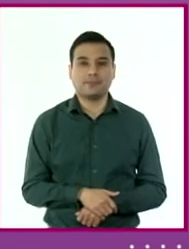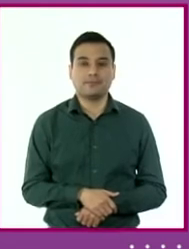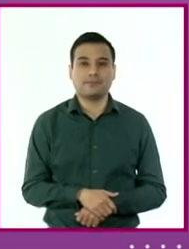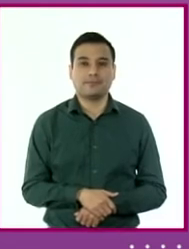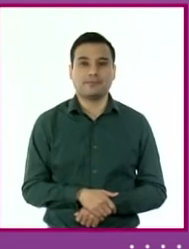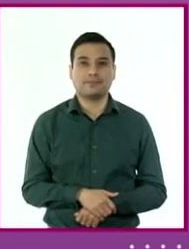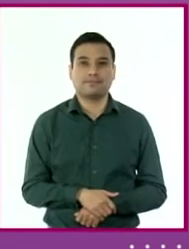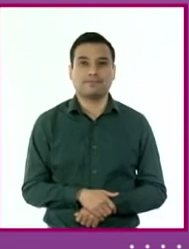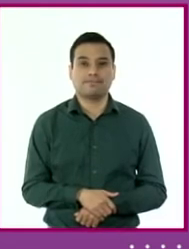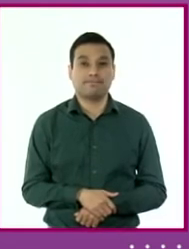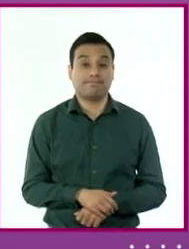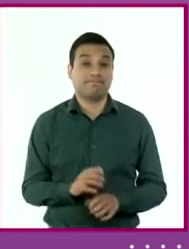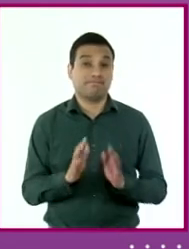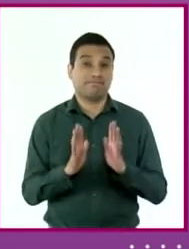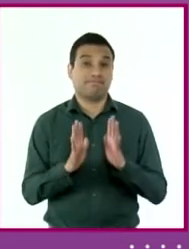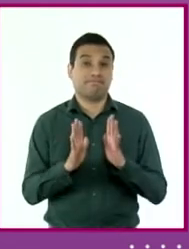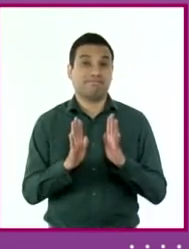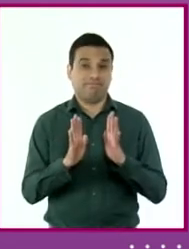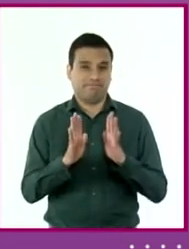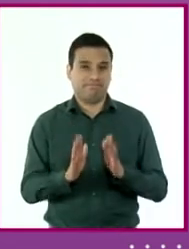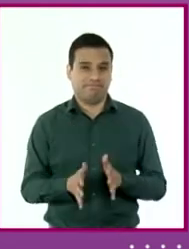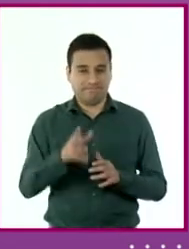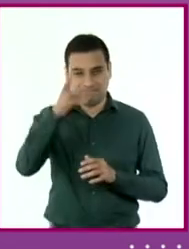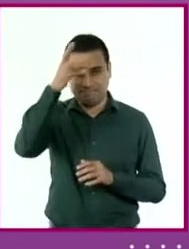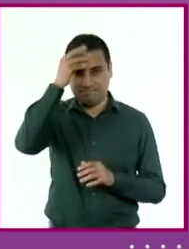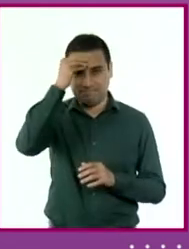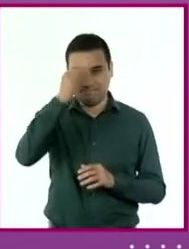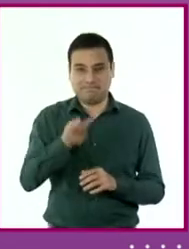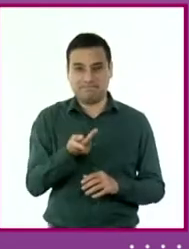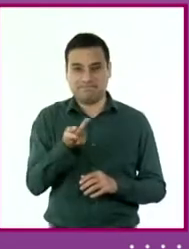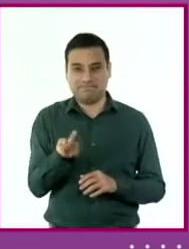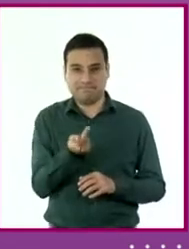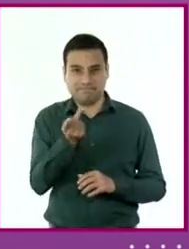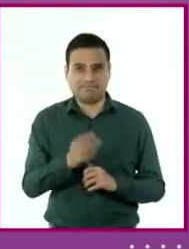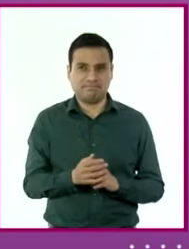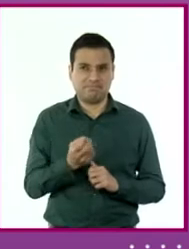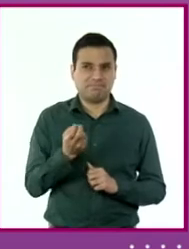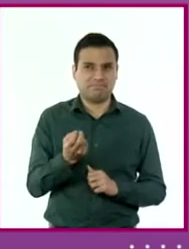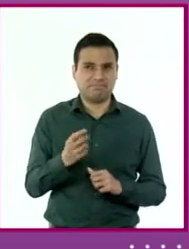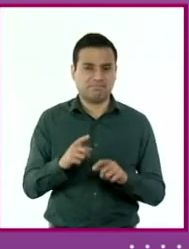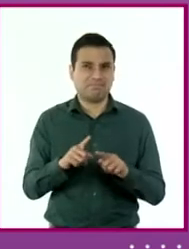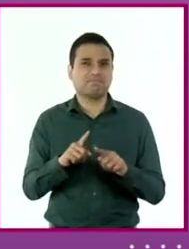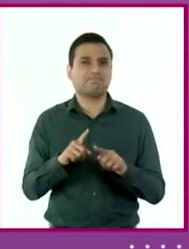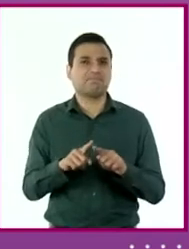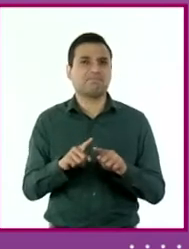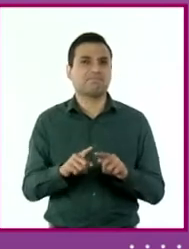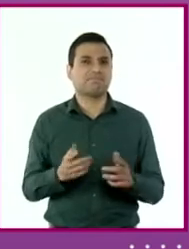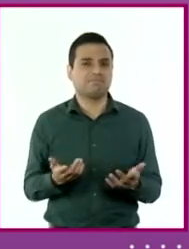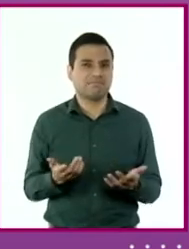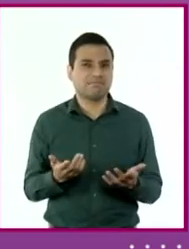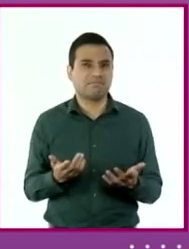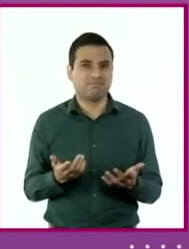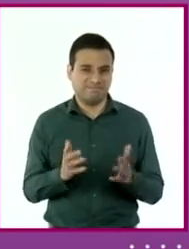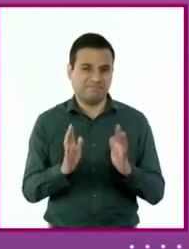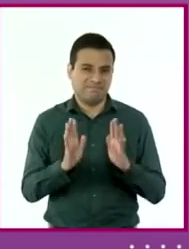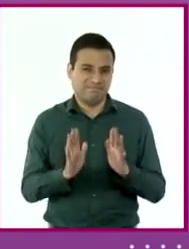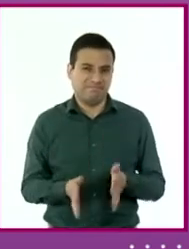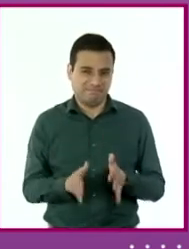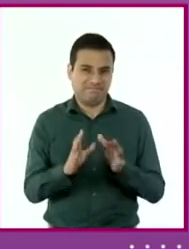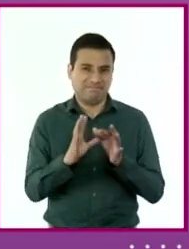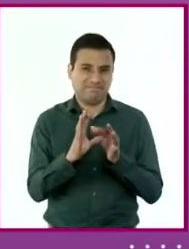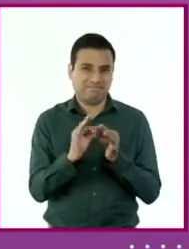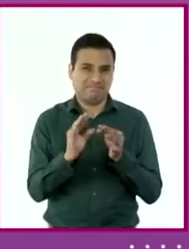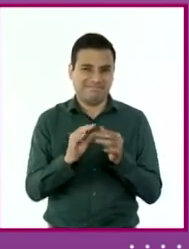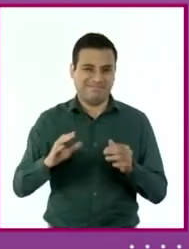Finalmente, aprendiste a responder la pregunta Who is this? Para hablar del origen de uno de tus familiares, como lo